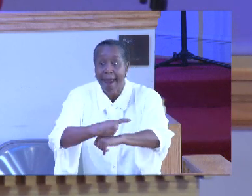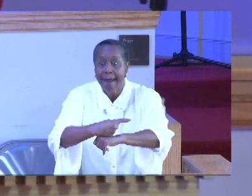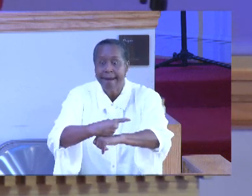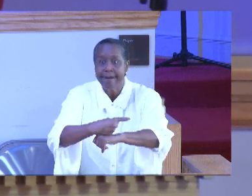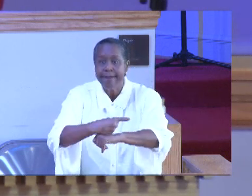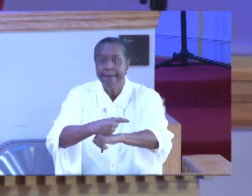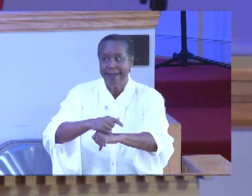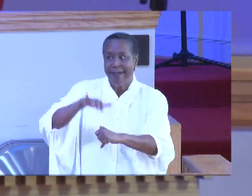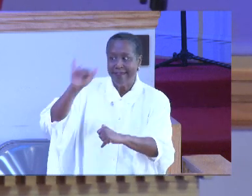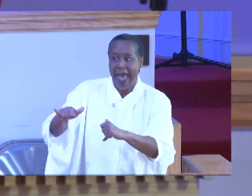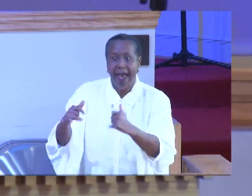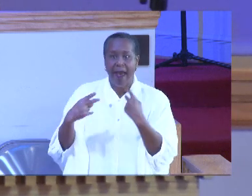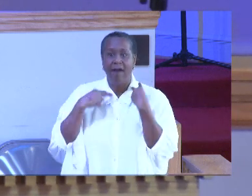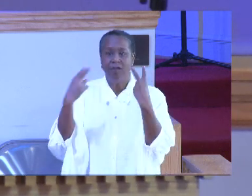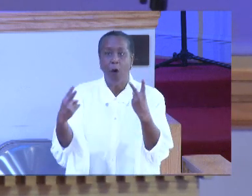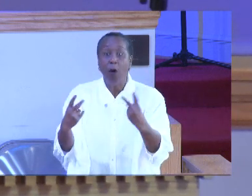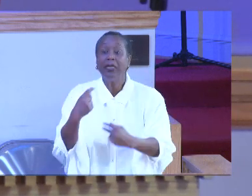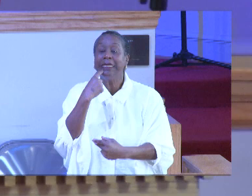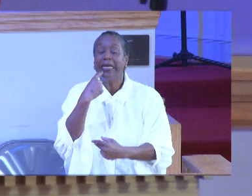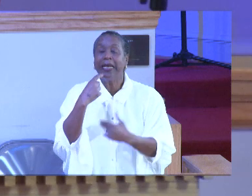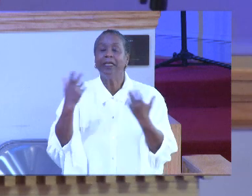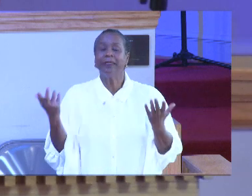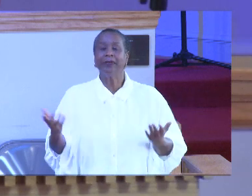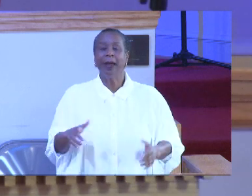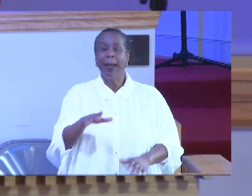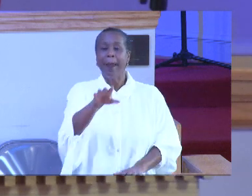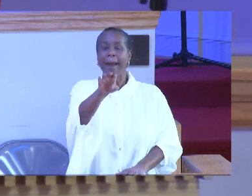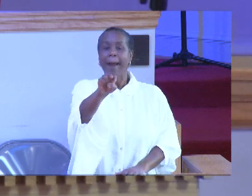says, Mary.